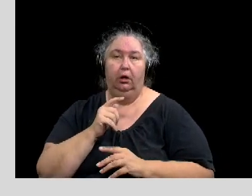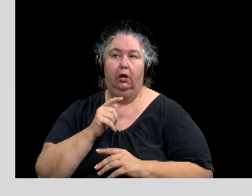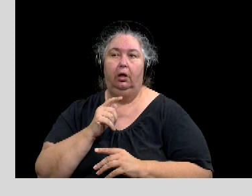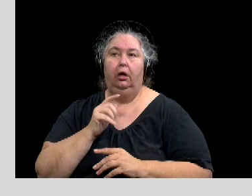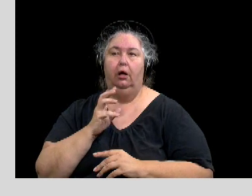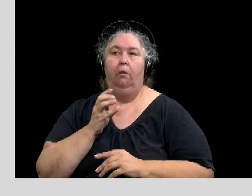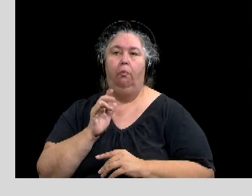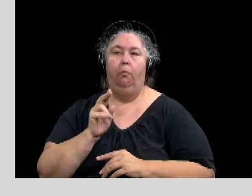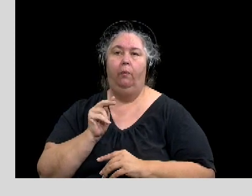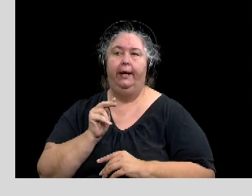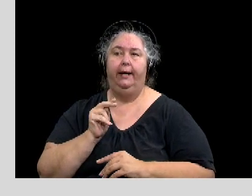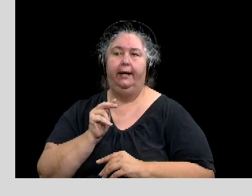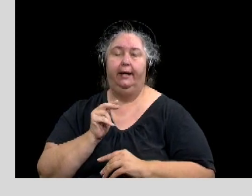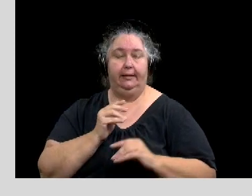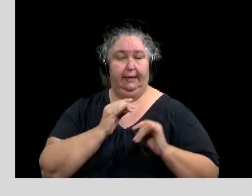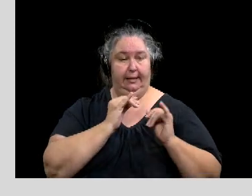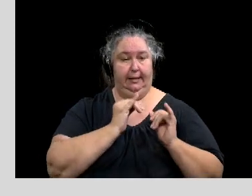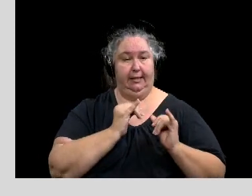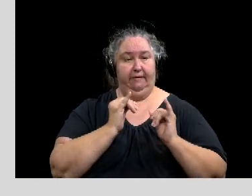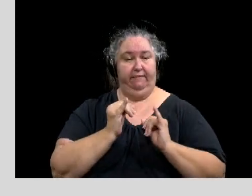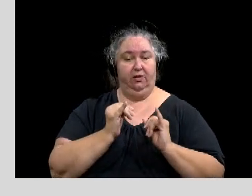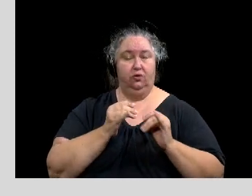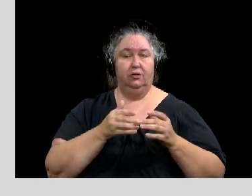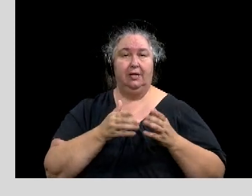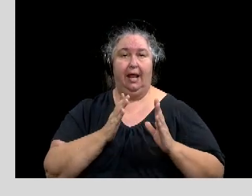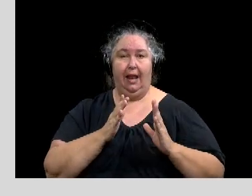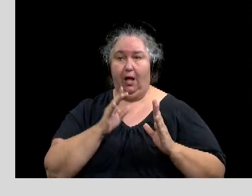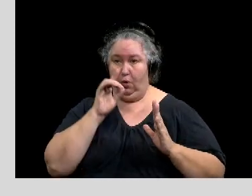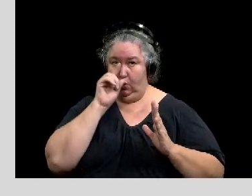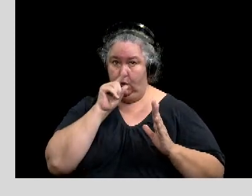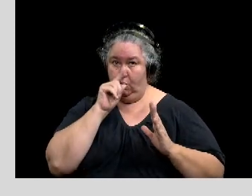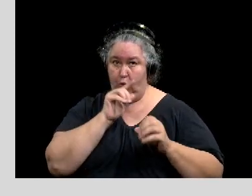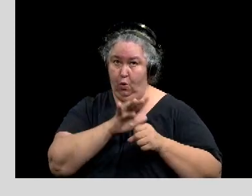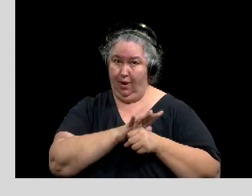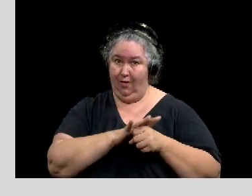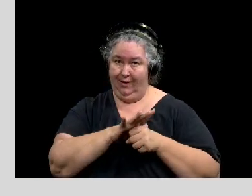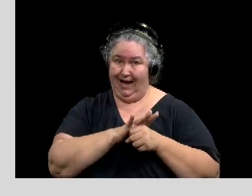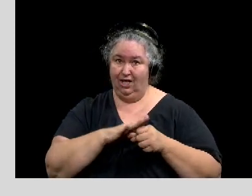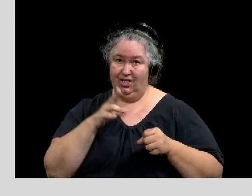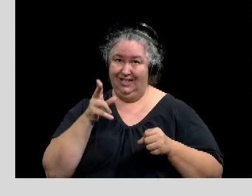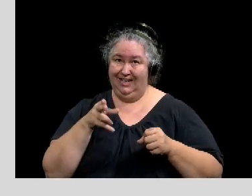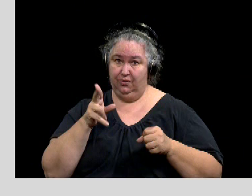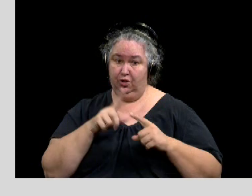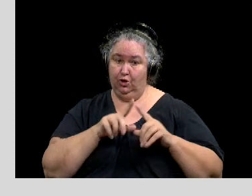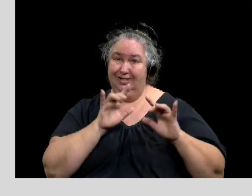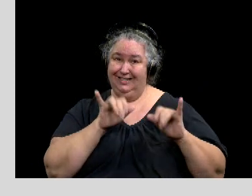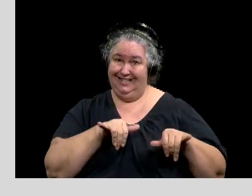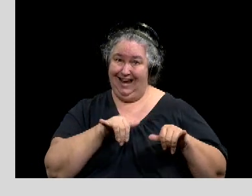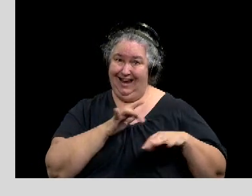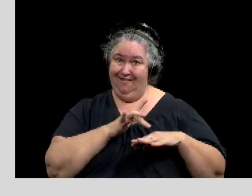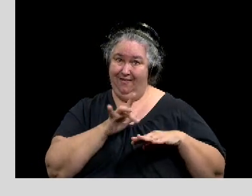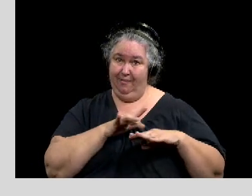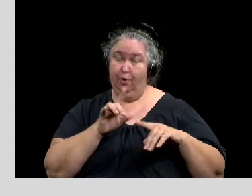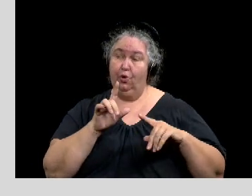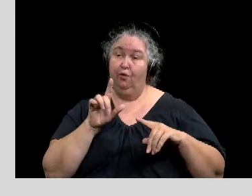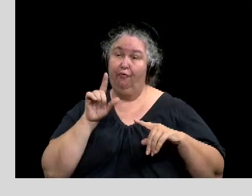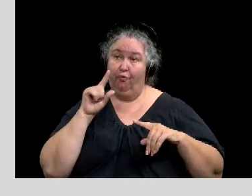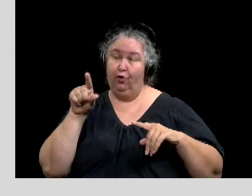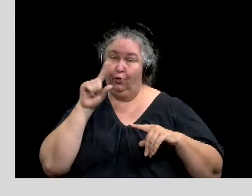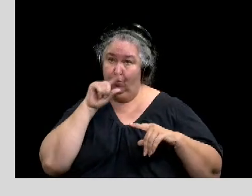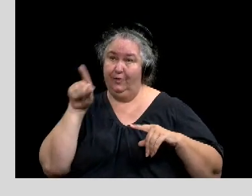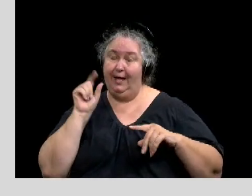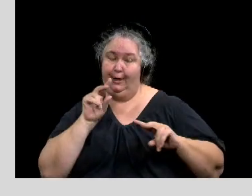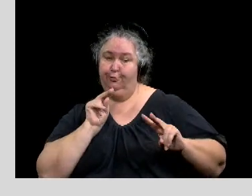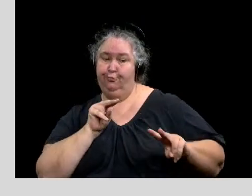when individuals allow their Google location history to remain available to Google. They can